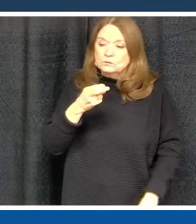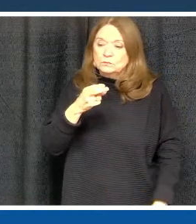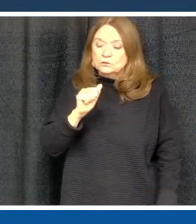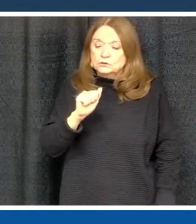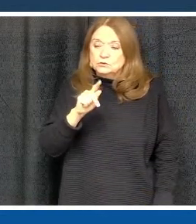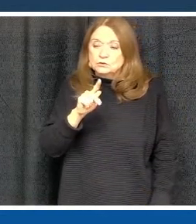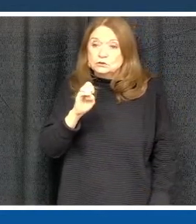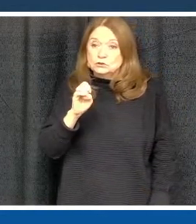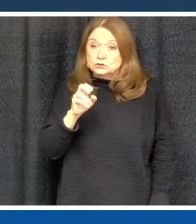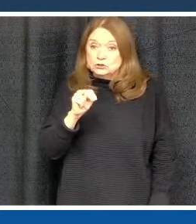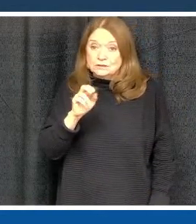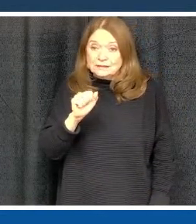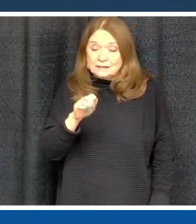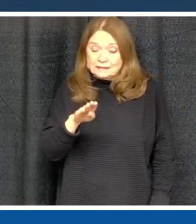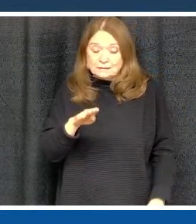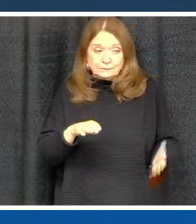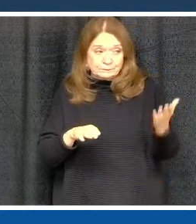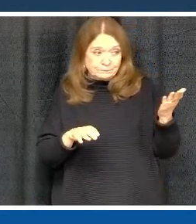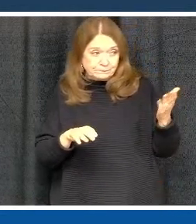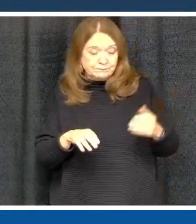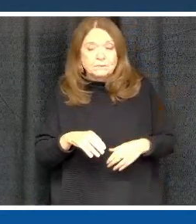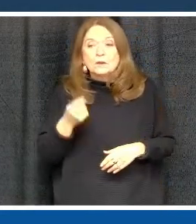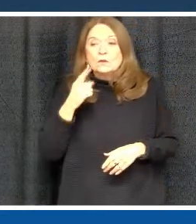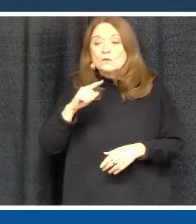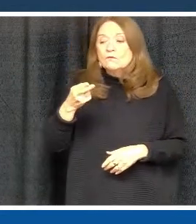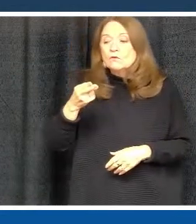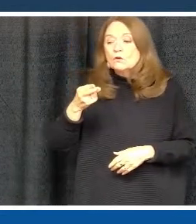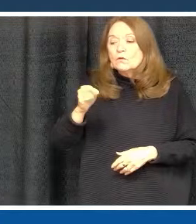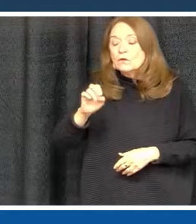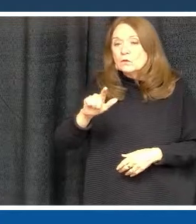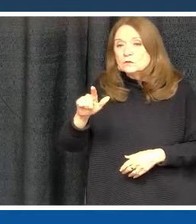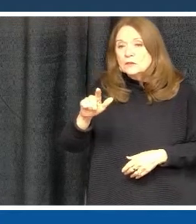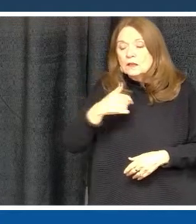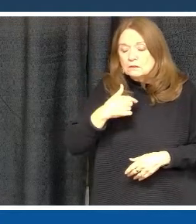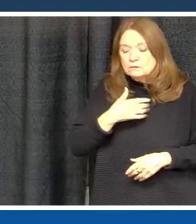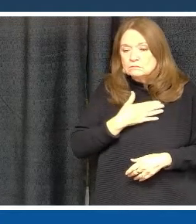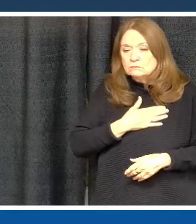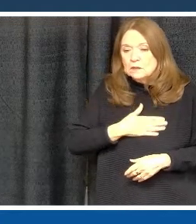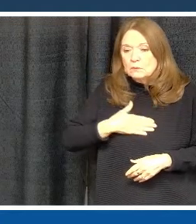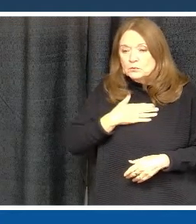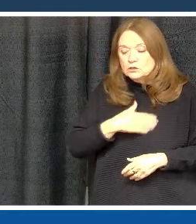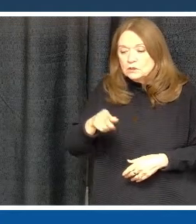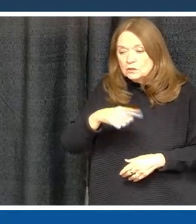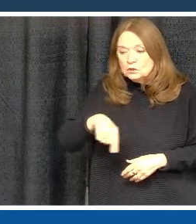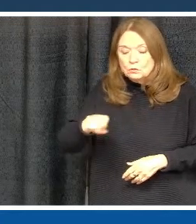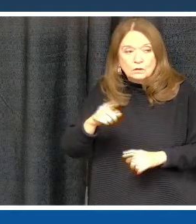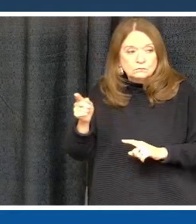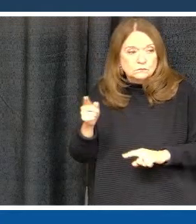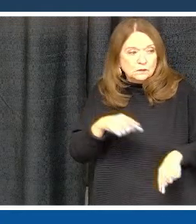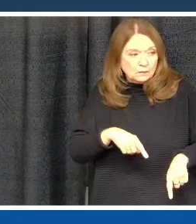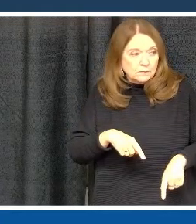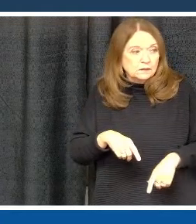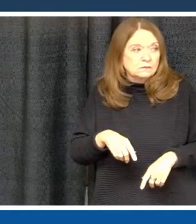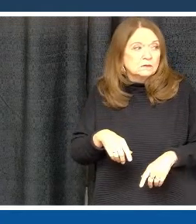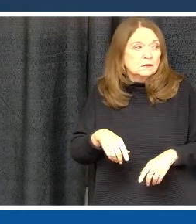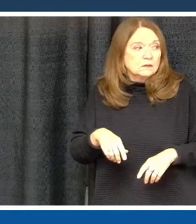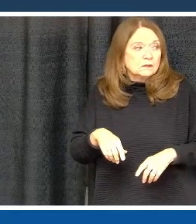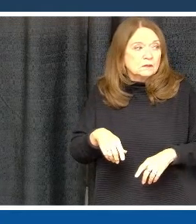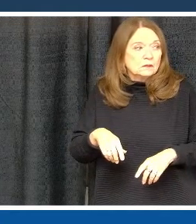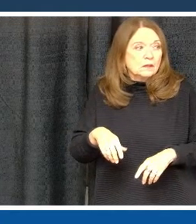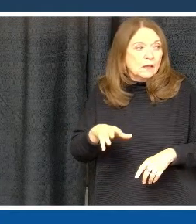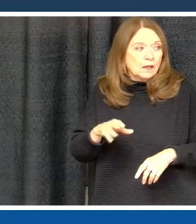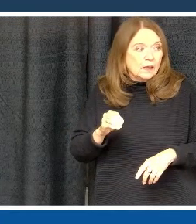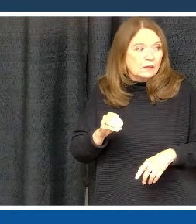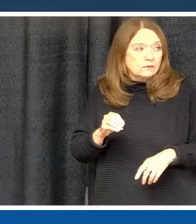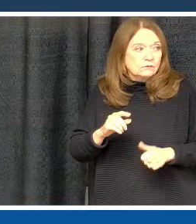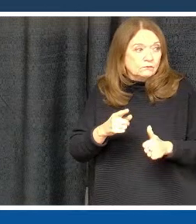Mayor. For the hotelers out here, I appreciate all of you all for coming out. And first and foremost, they